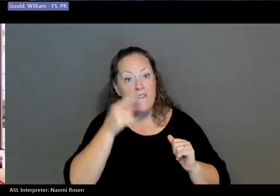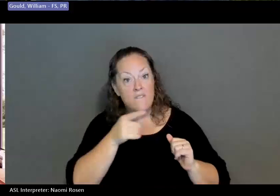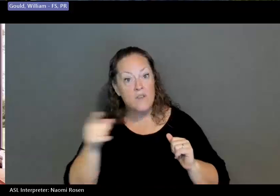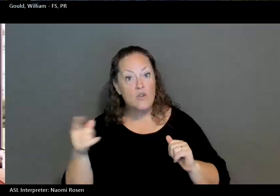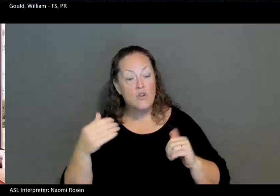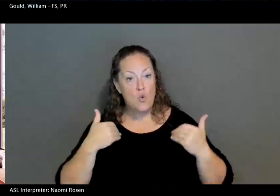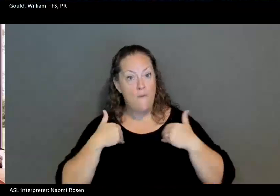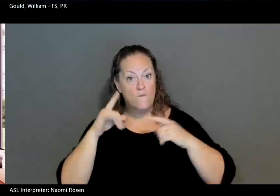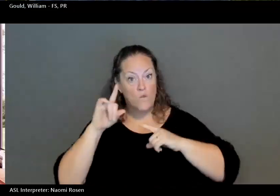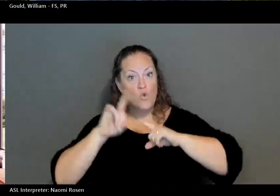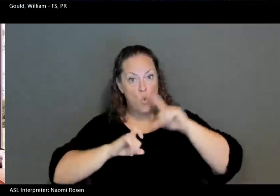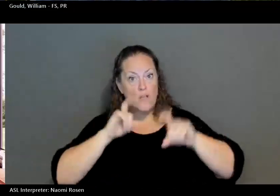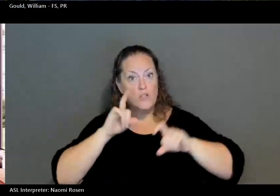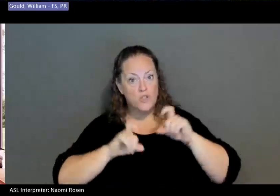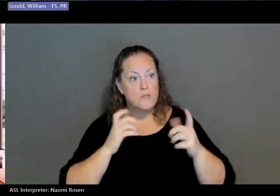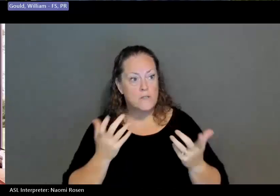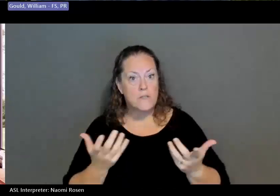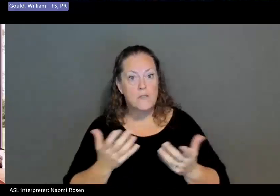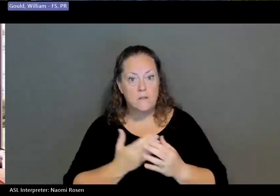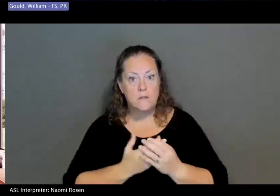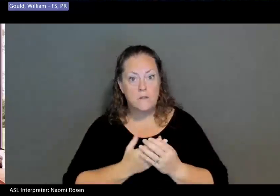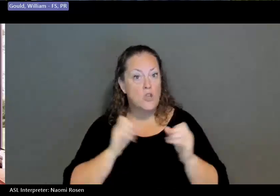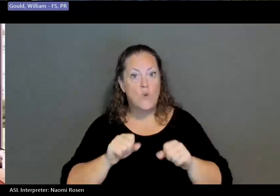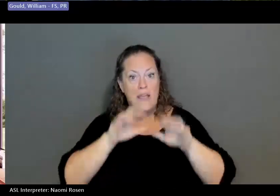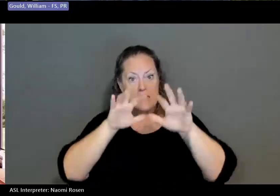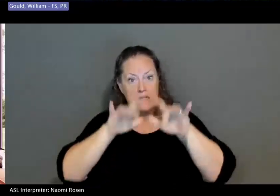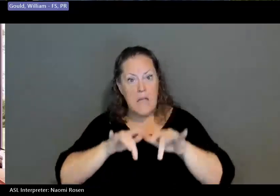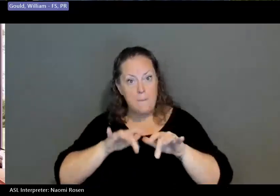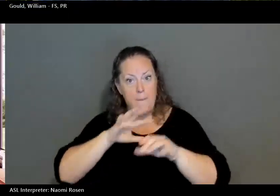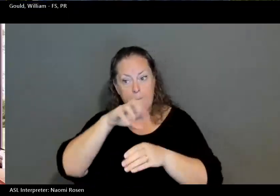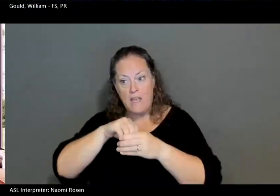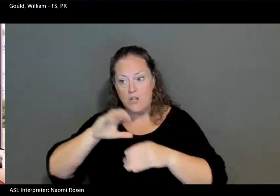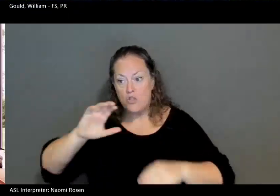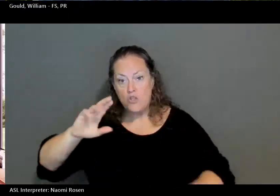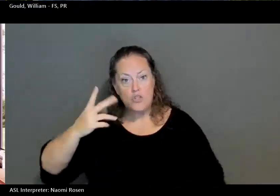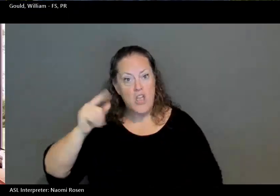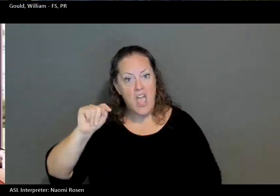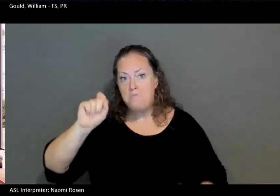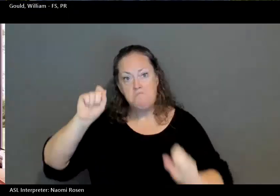you can drop those in the chat.